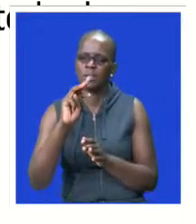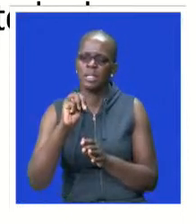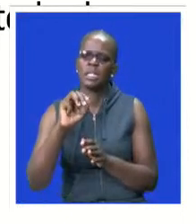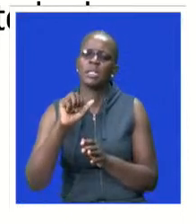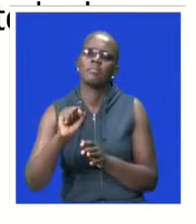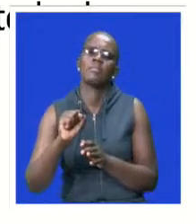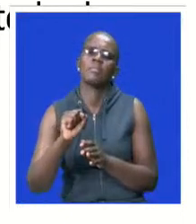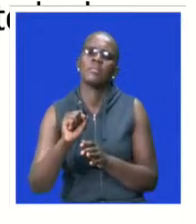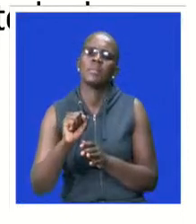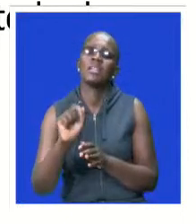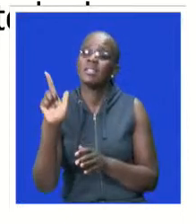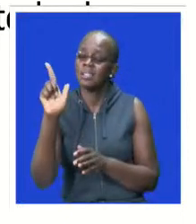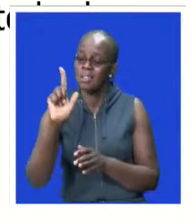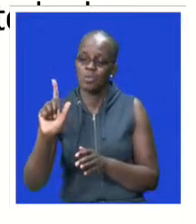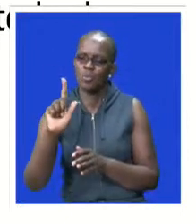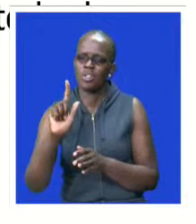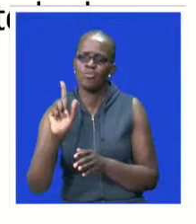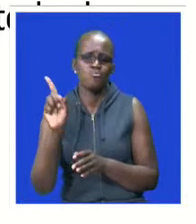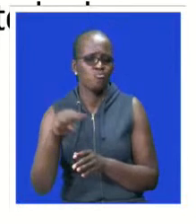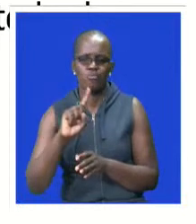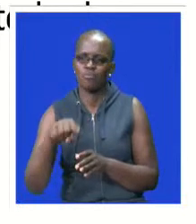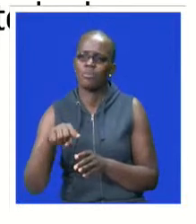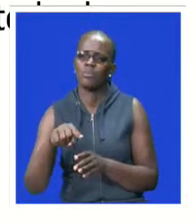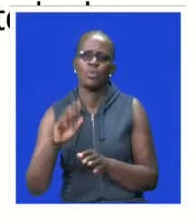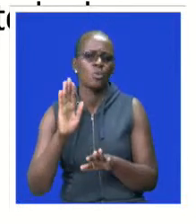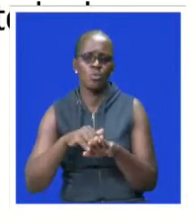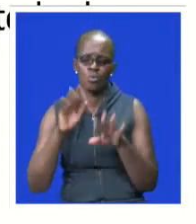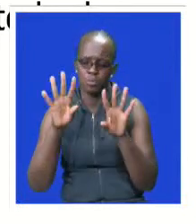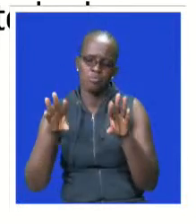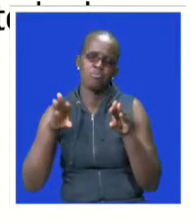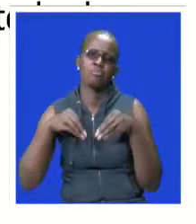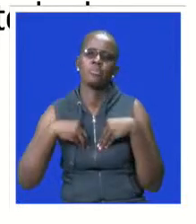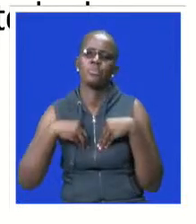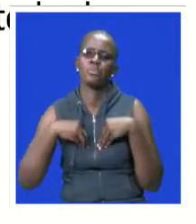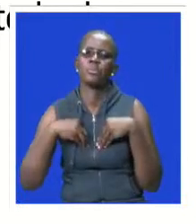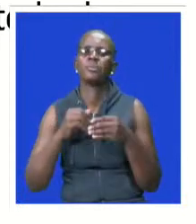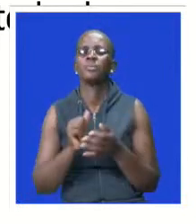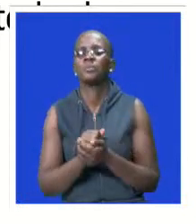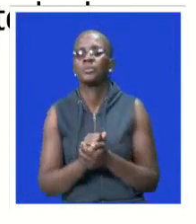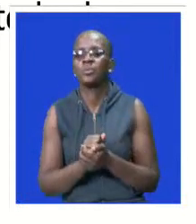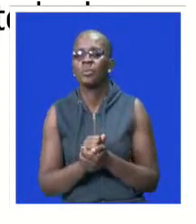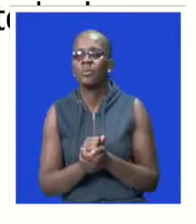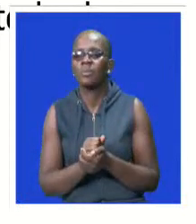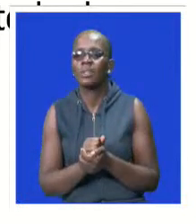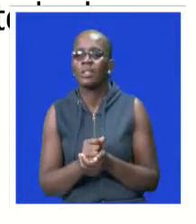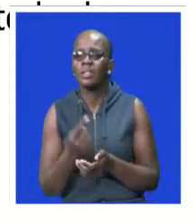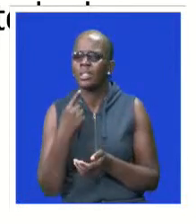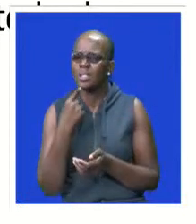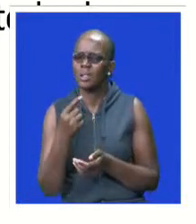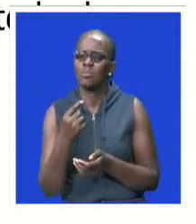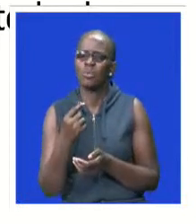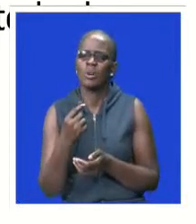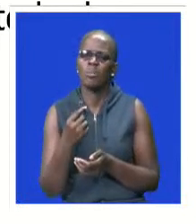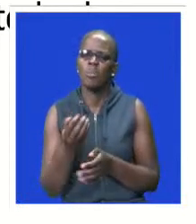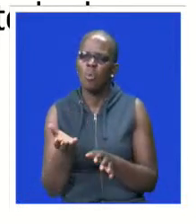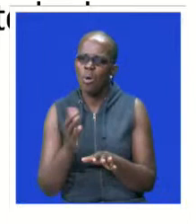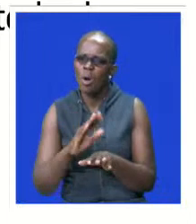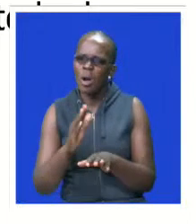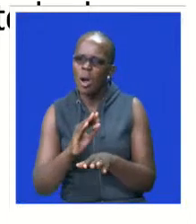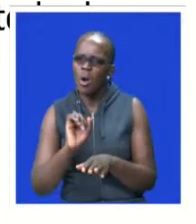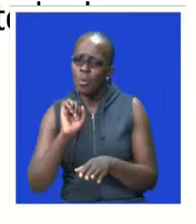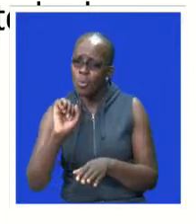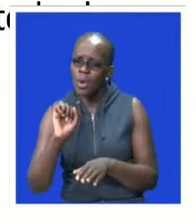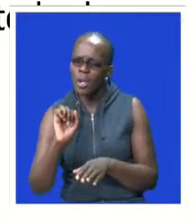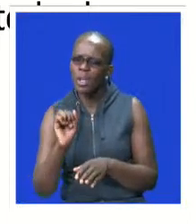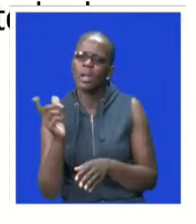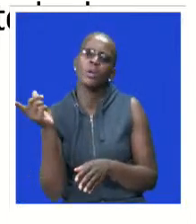SMS language is not acceptable. An example would be, how y'all doing? So these aren't words that you're going to